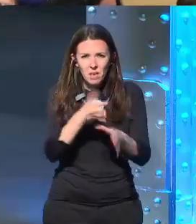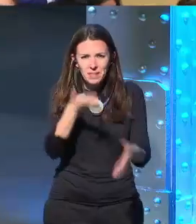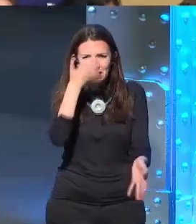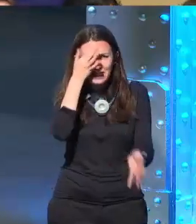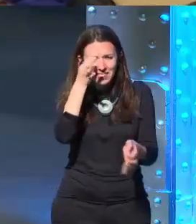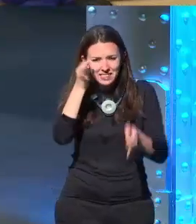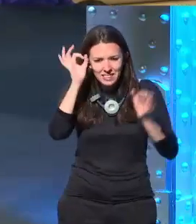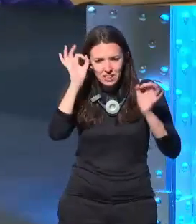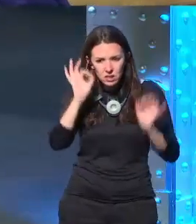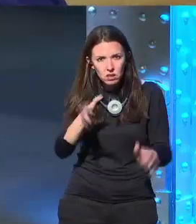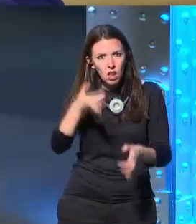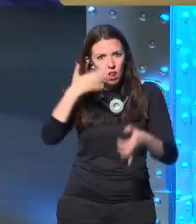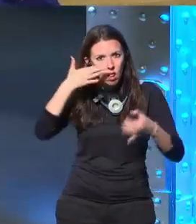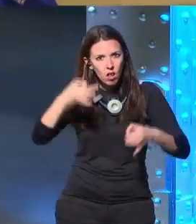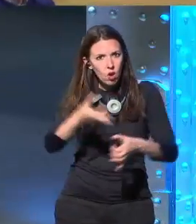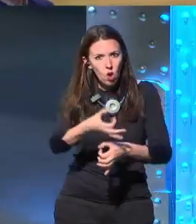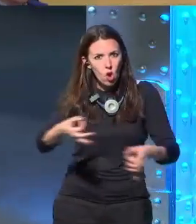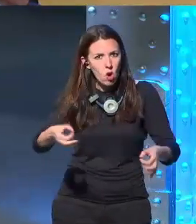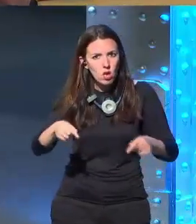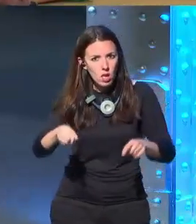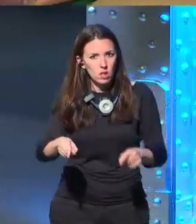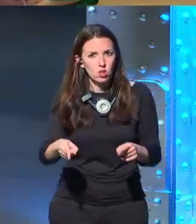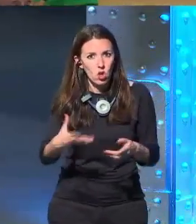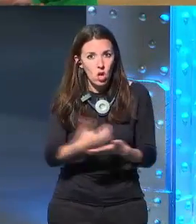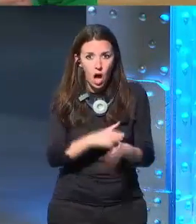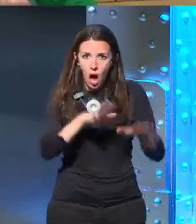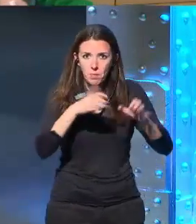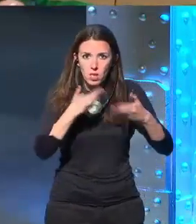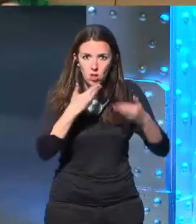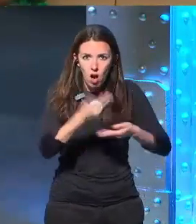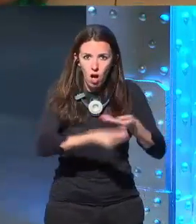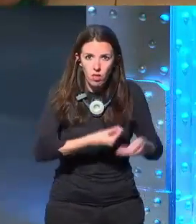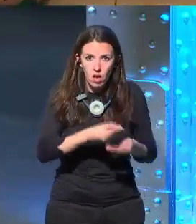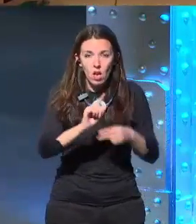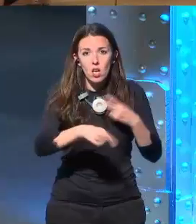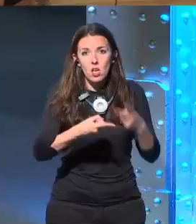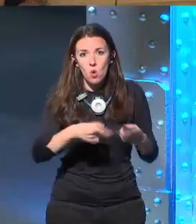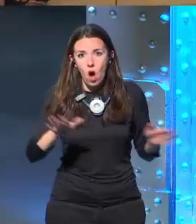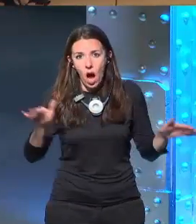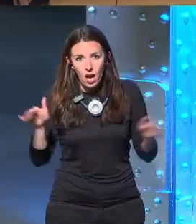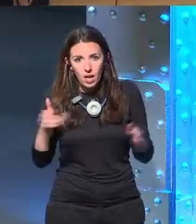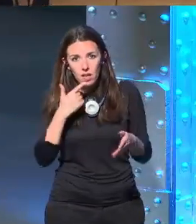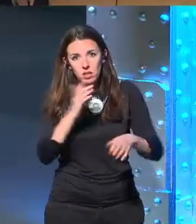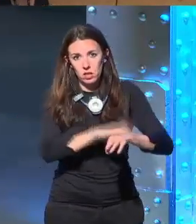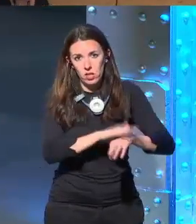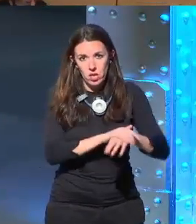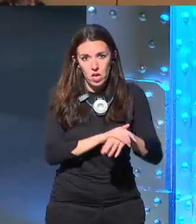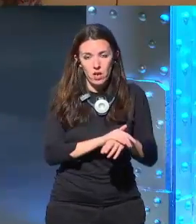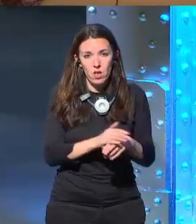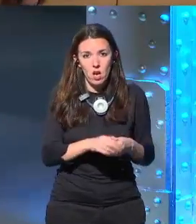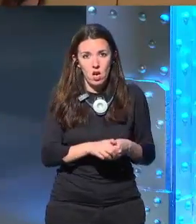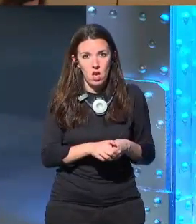Vinci learned how to do. And then he does the angel, the one on the far left. Something new in Renaissance art, an angel